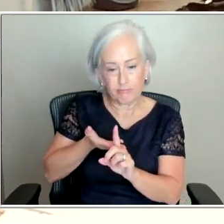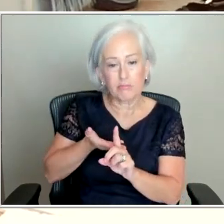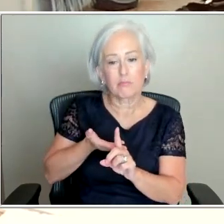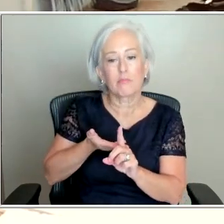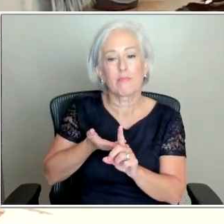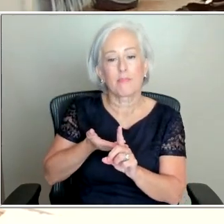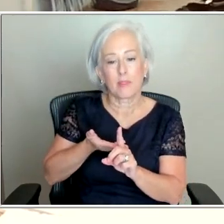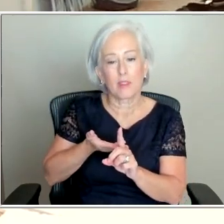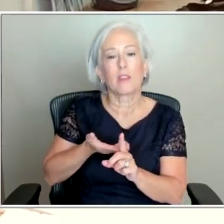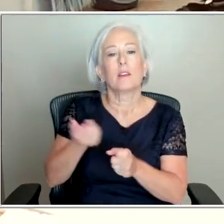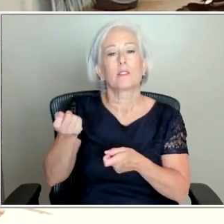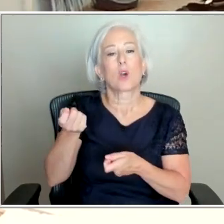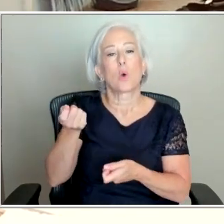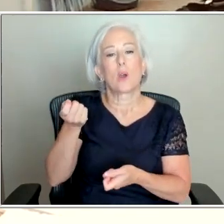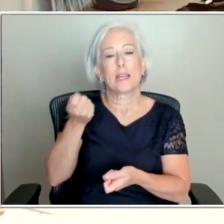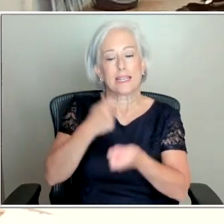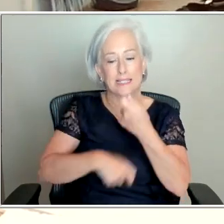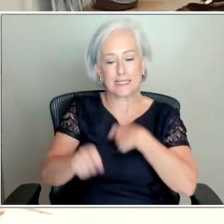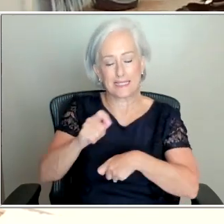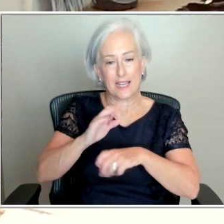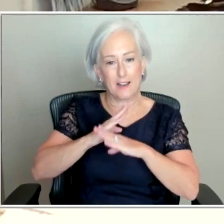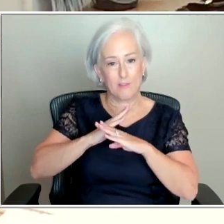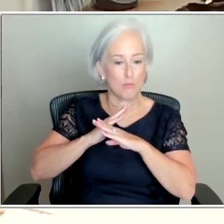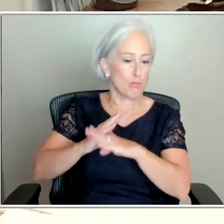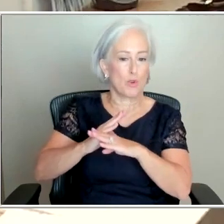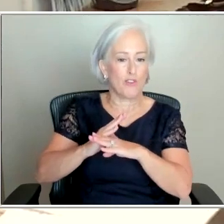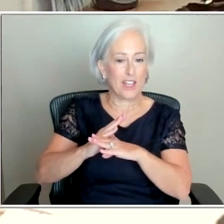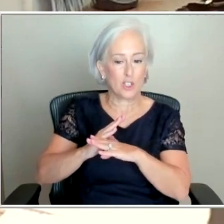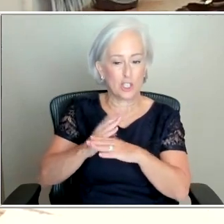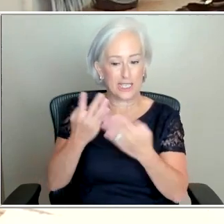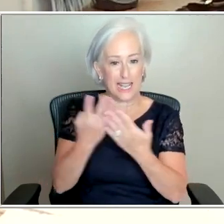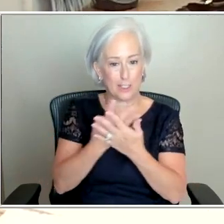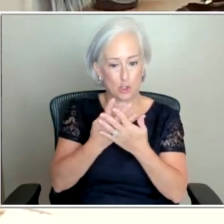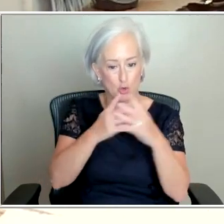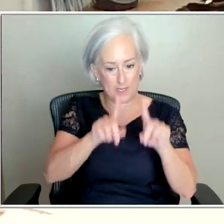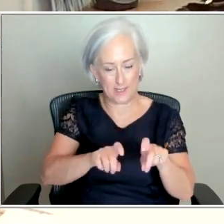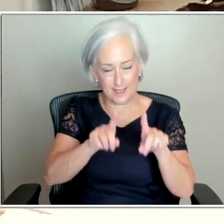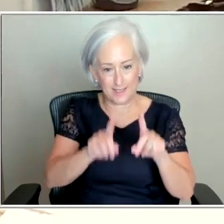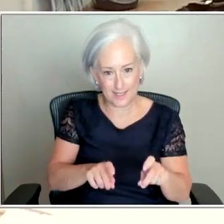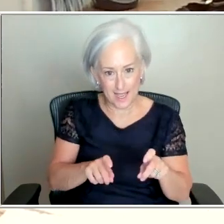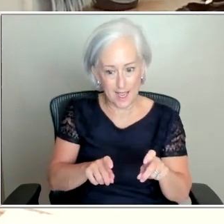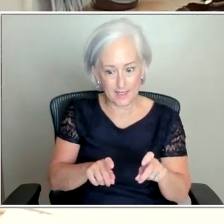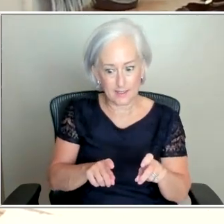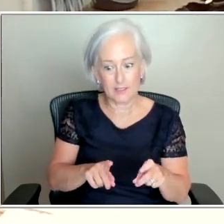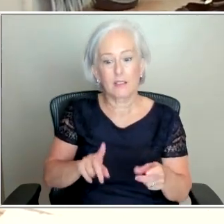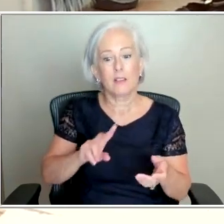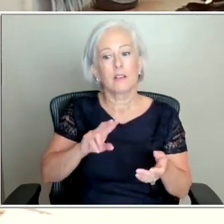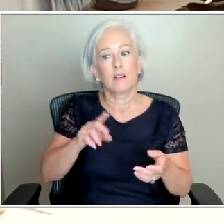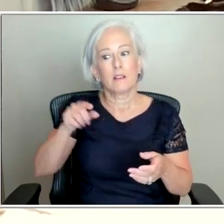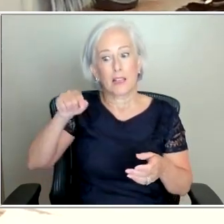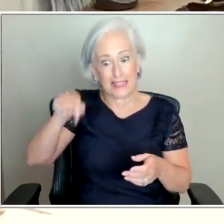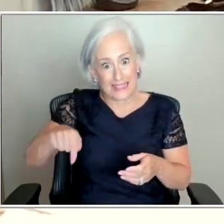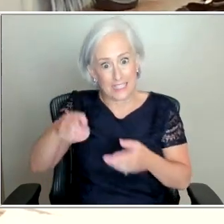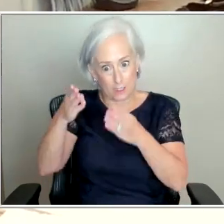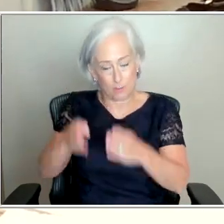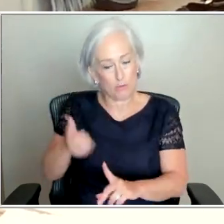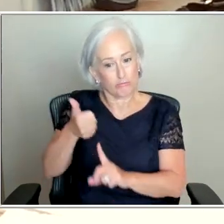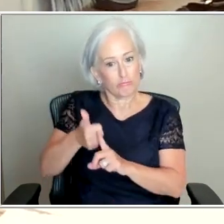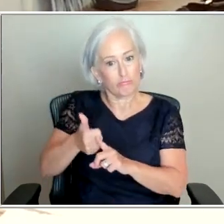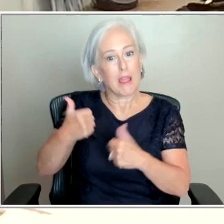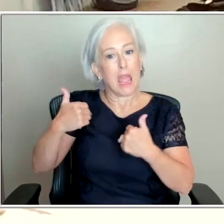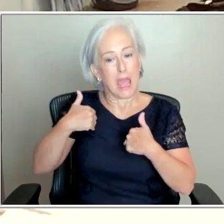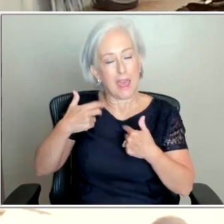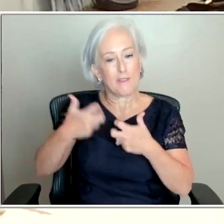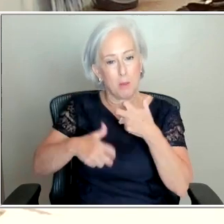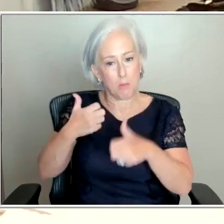it's instead of sort of the prevention idea and the screening idea. Here we're talking about we have issues, we have problems, and yes, they